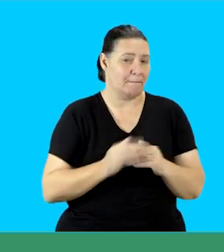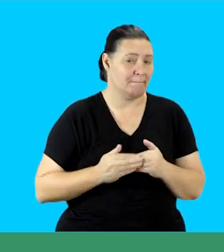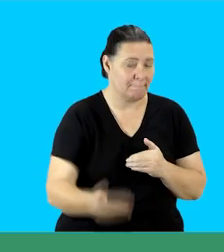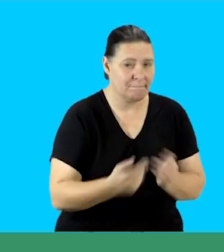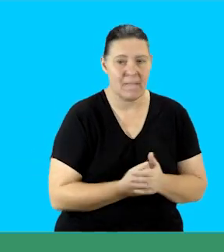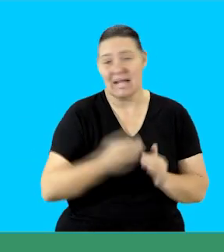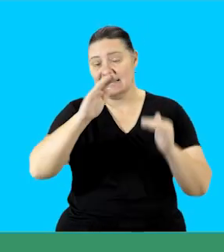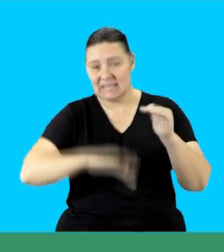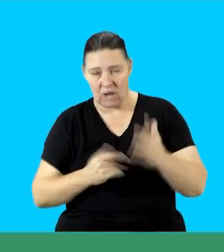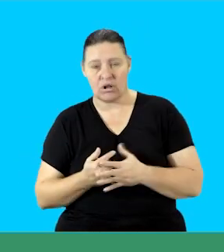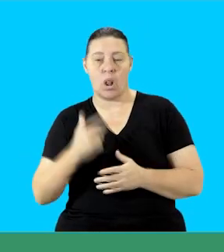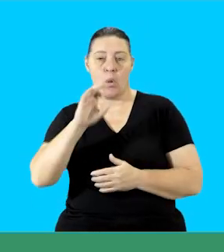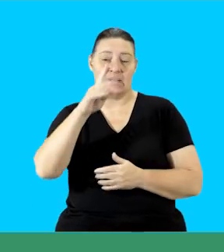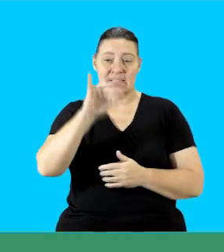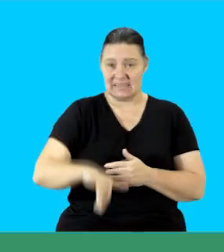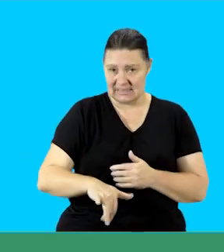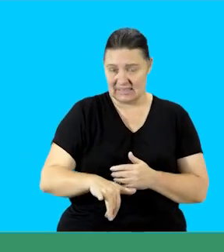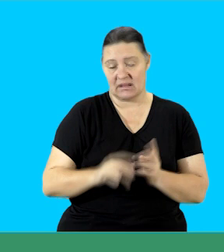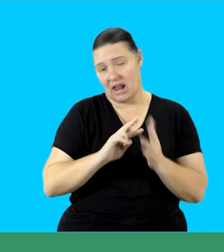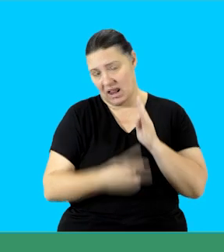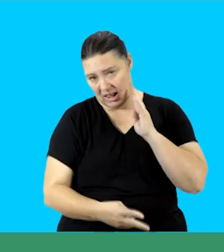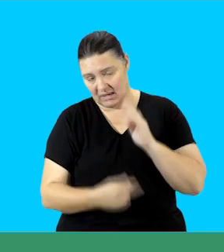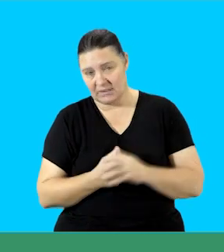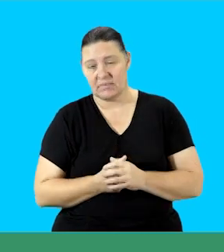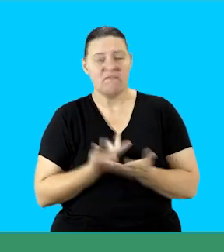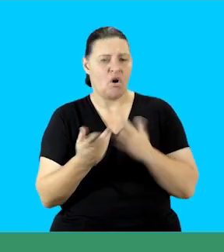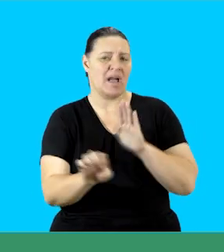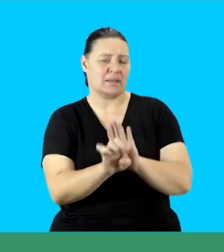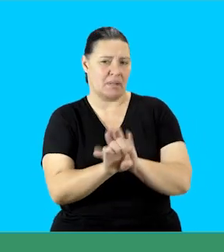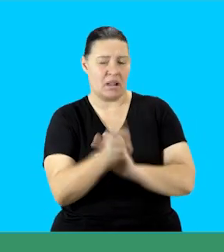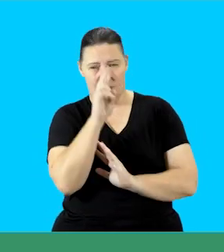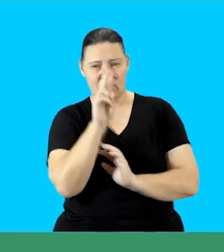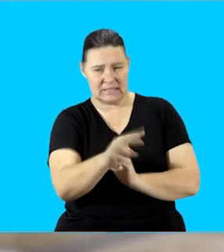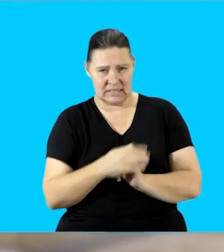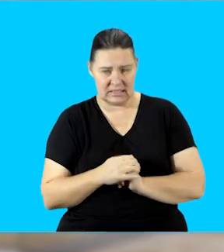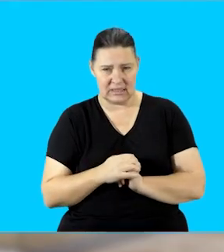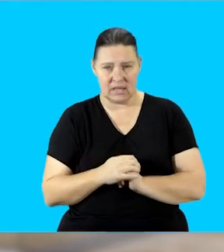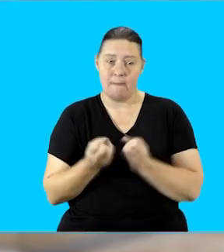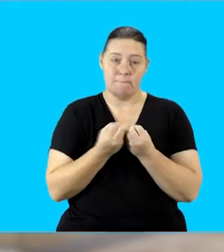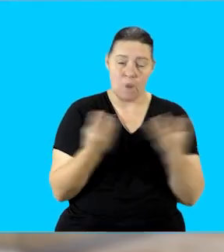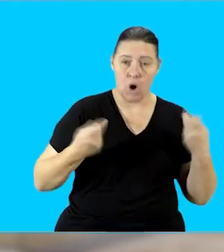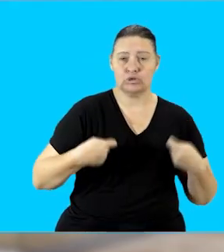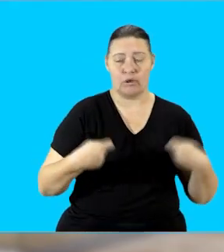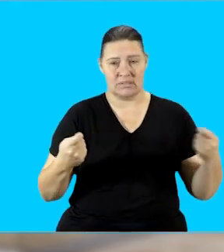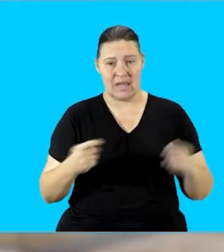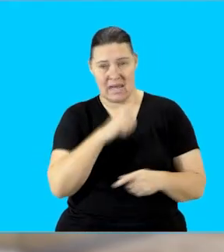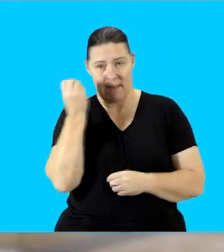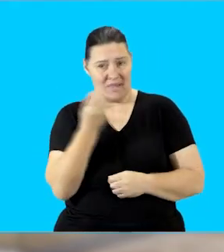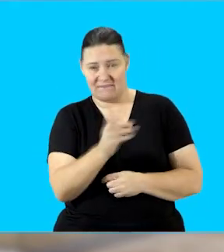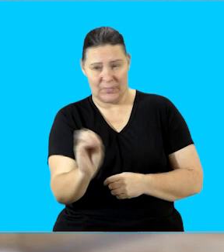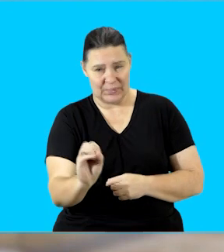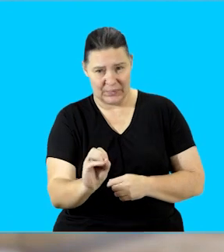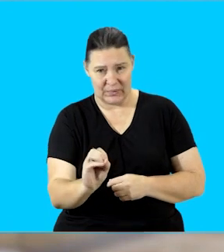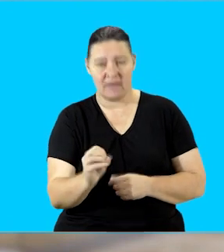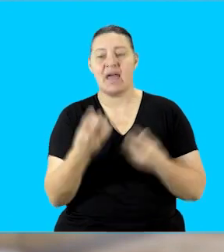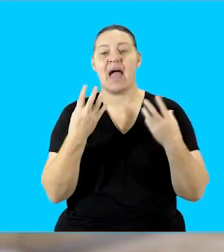terms, discounts, and loyalty schemes, etc. For instance, we've seen most shops, I won't mention